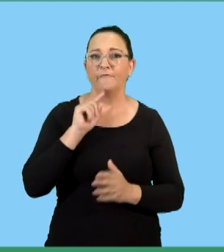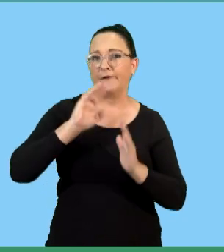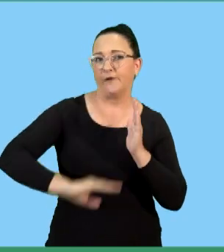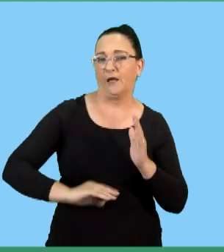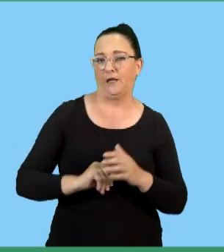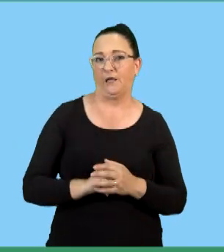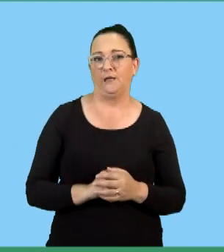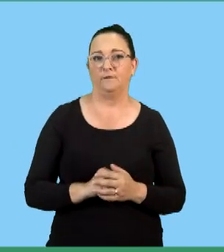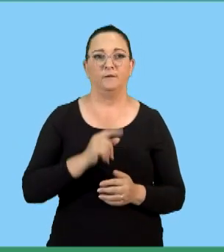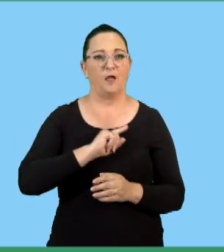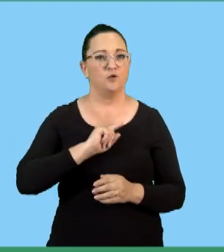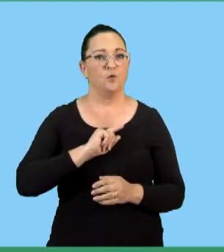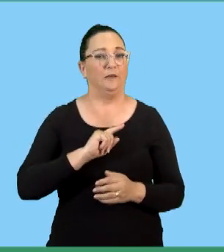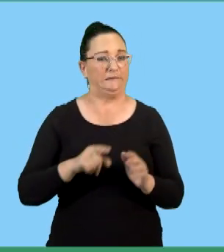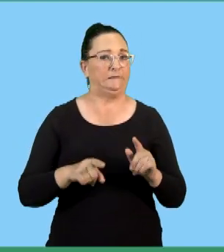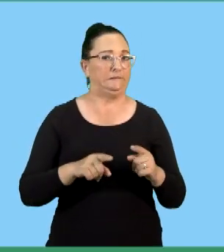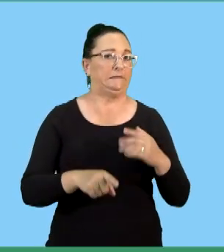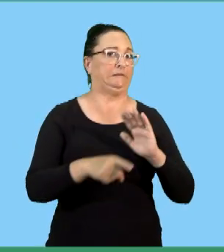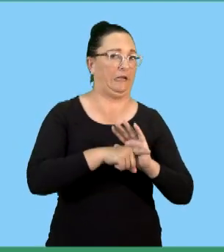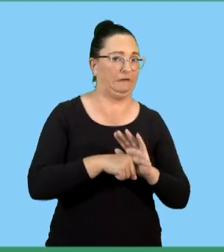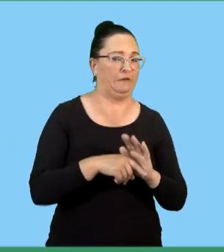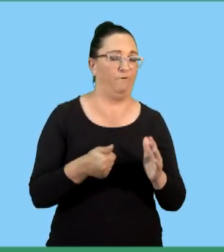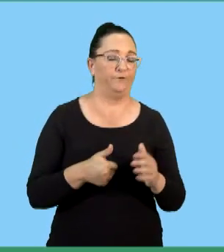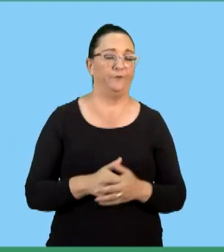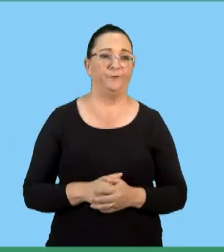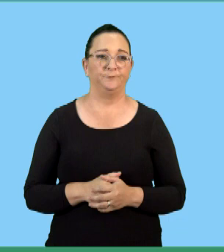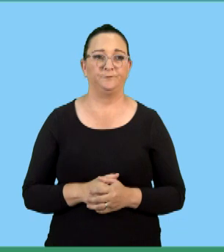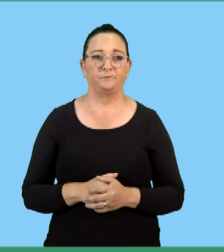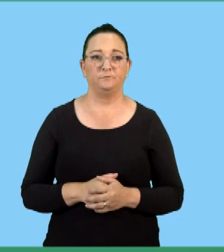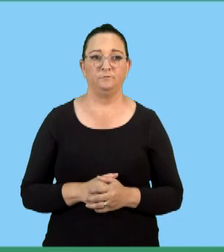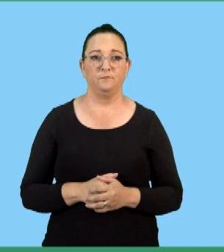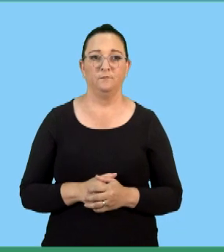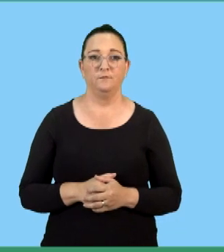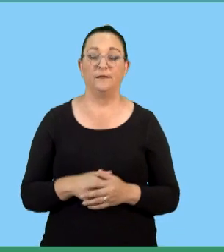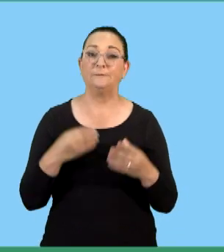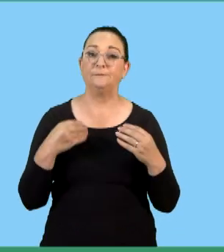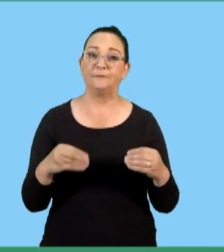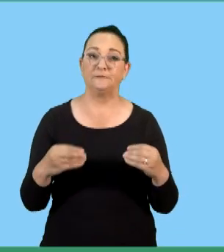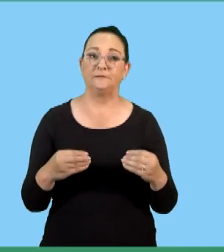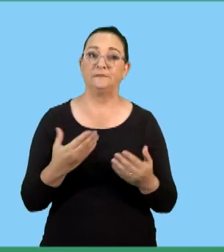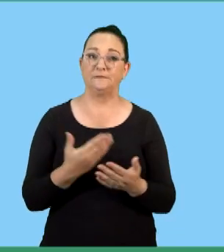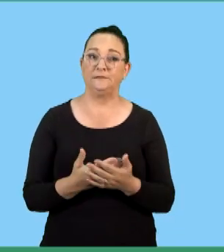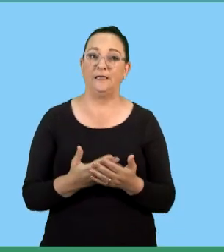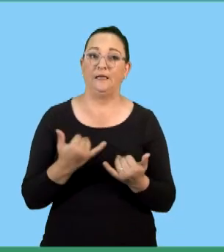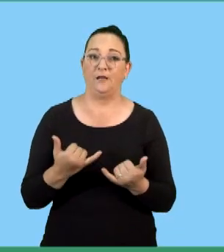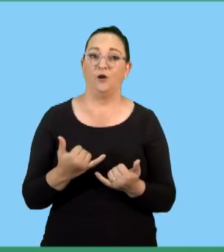it's a disadvantage if we don't comply. This or the business can be ordered to